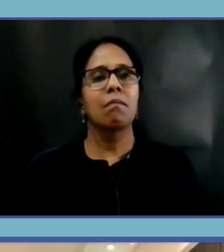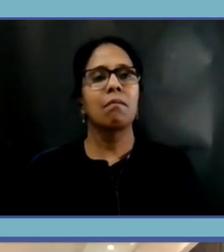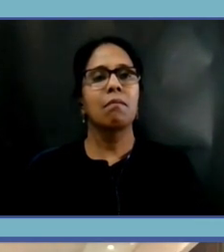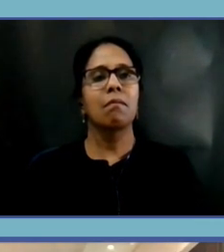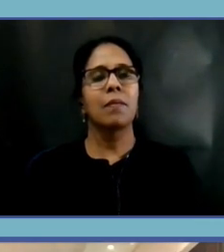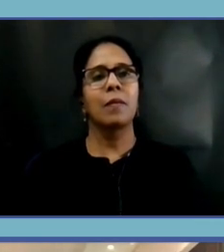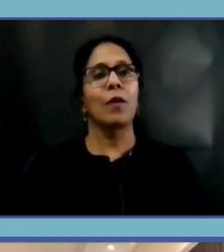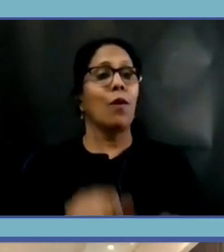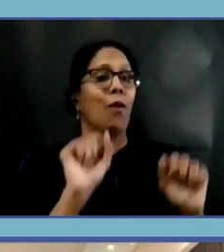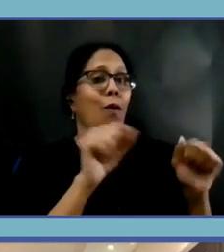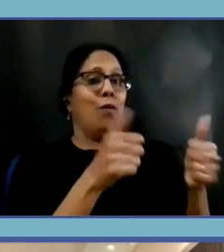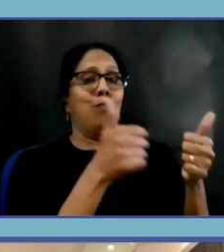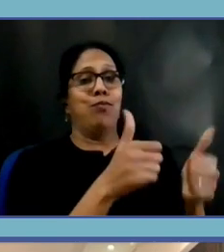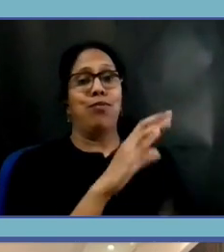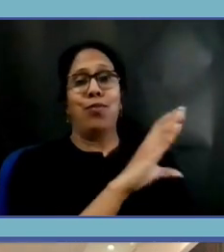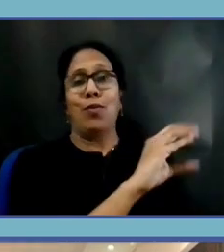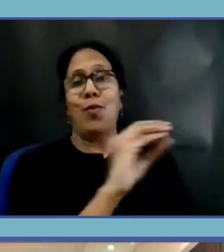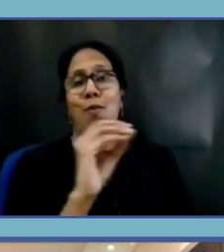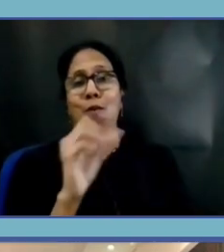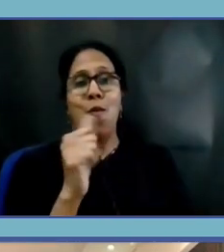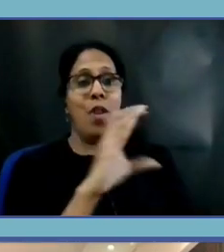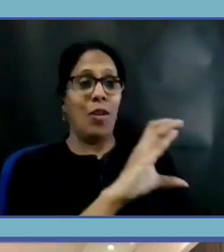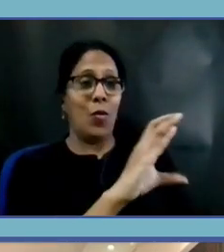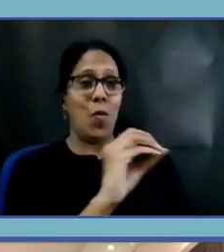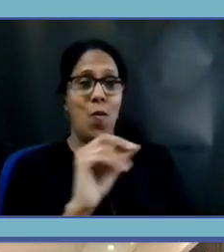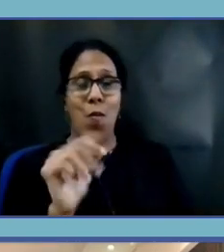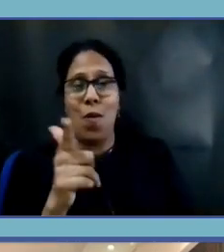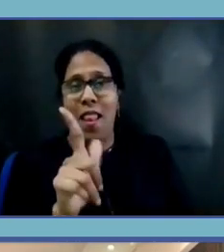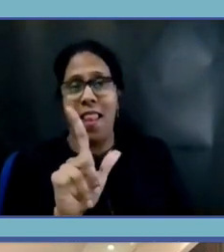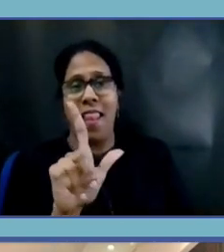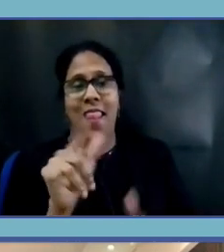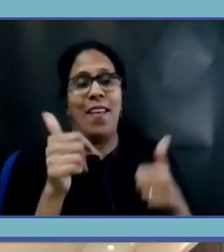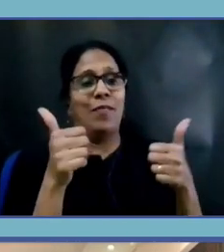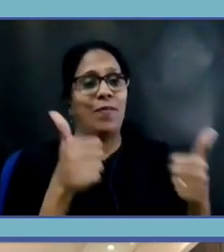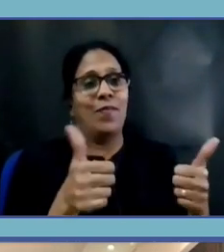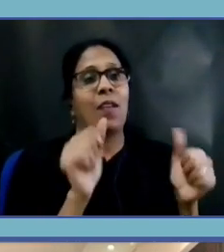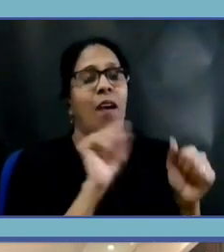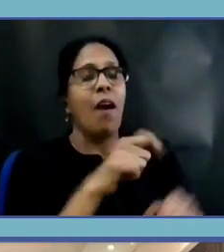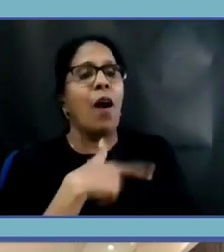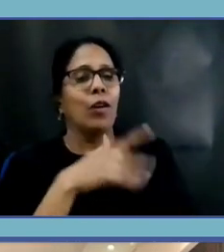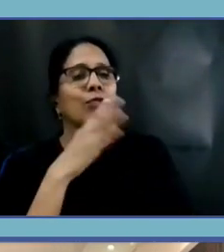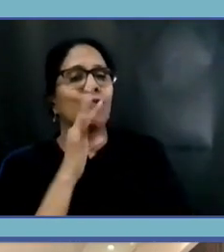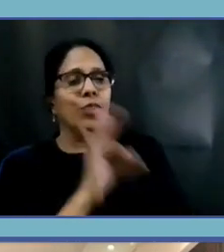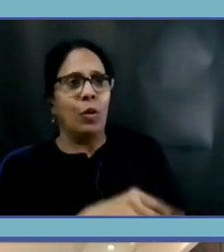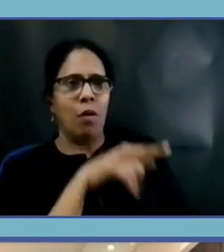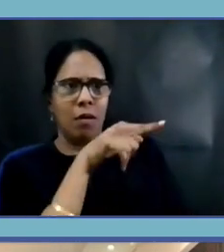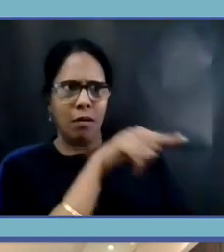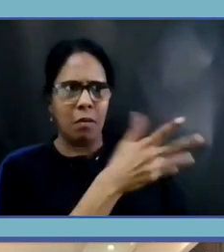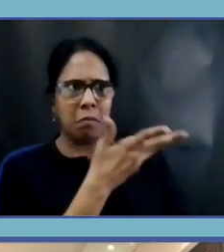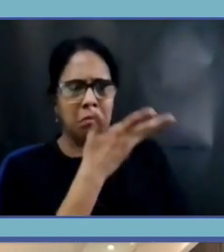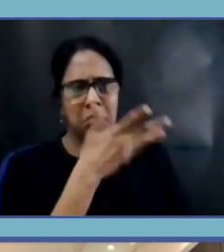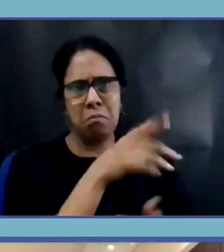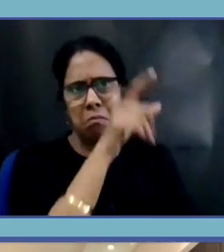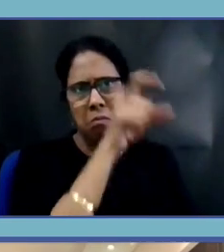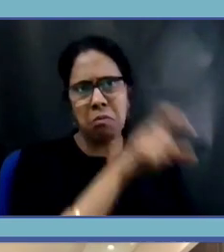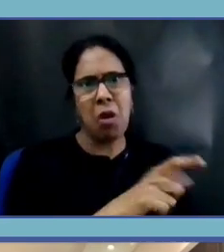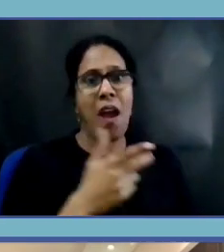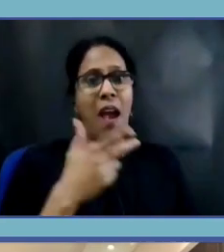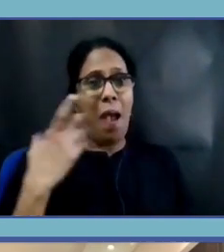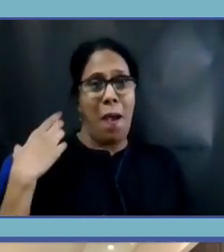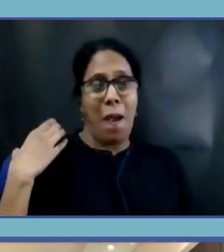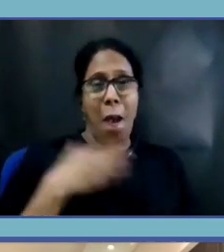Yeah, how cool is that, Pranav? I'm sure, you know, you will give, you know, every model in this